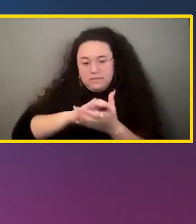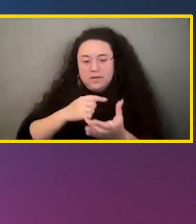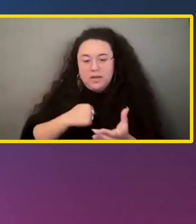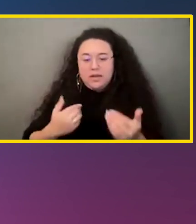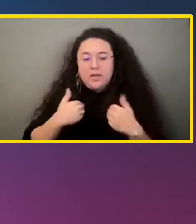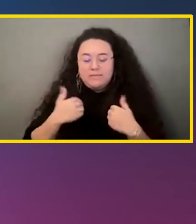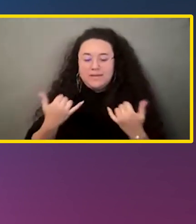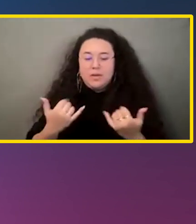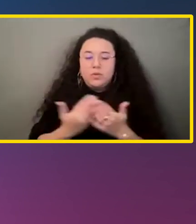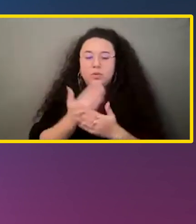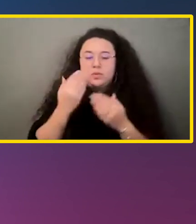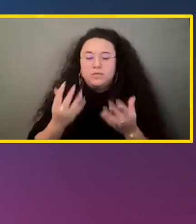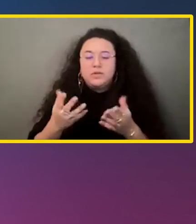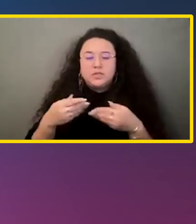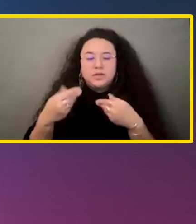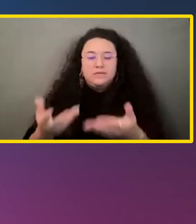data is presented?